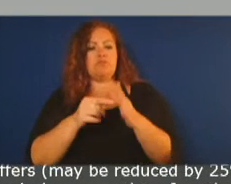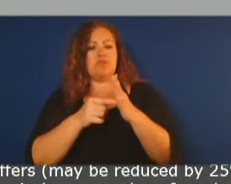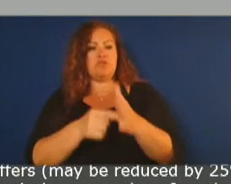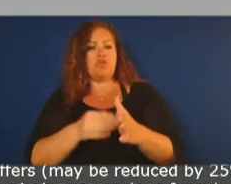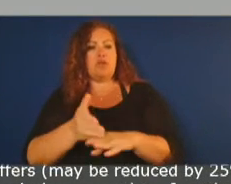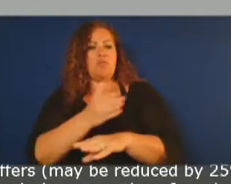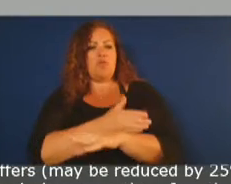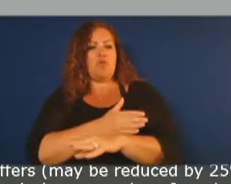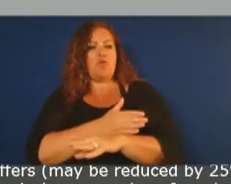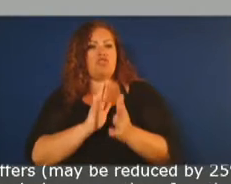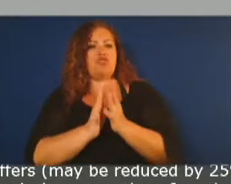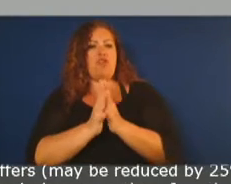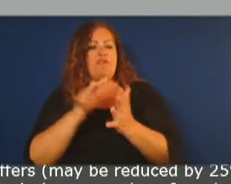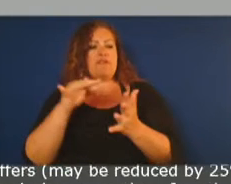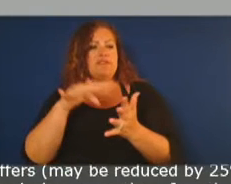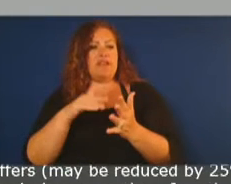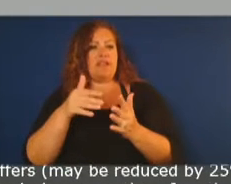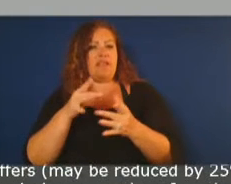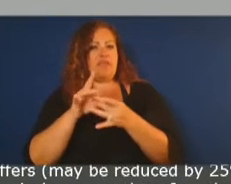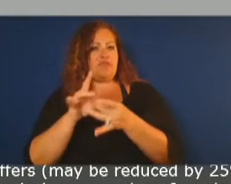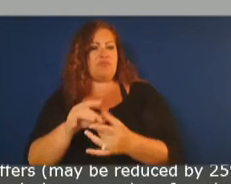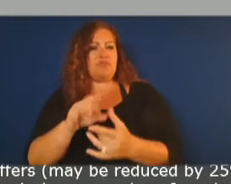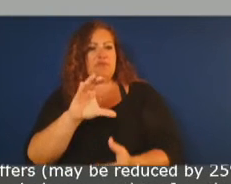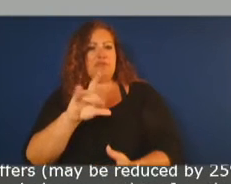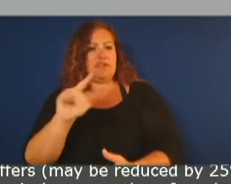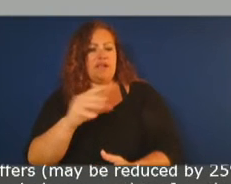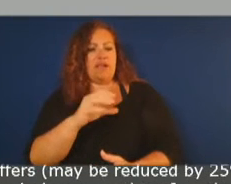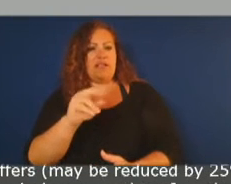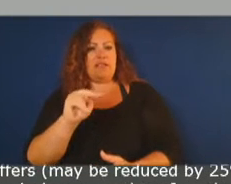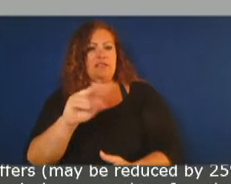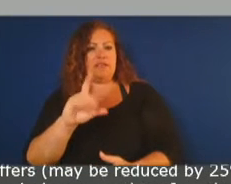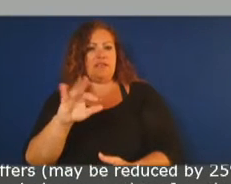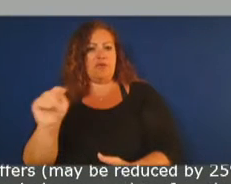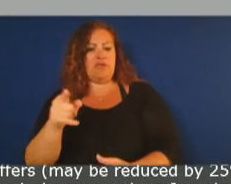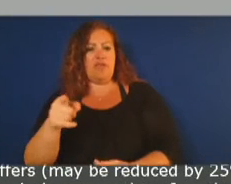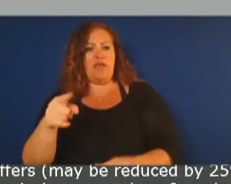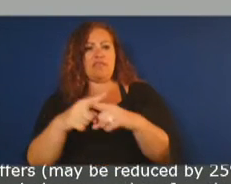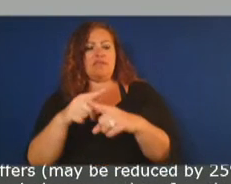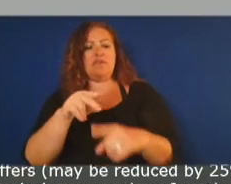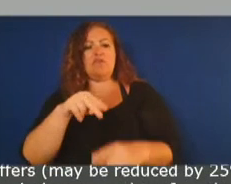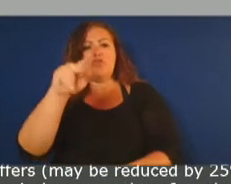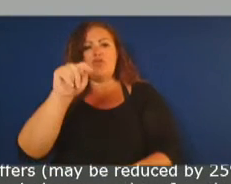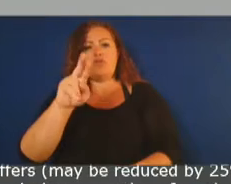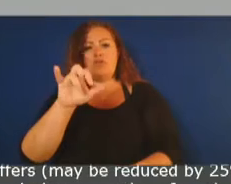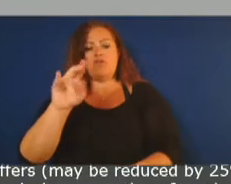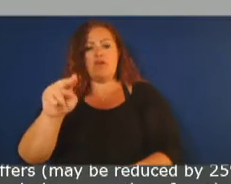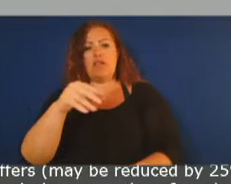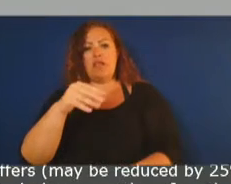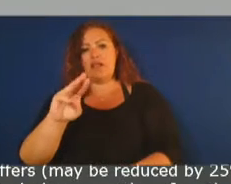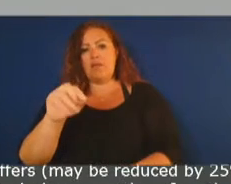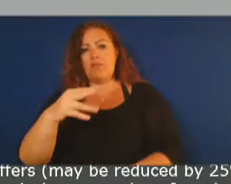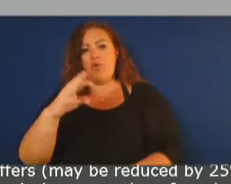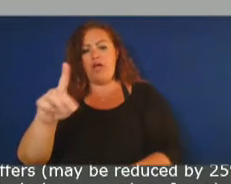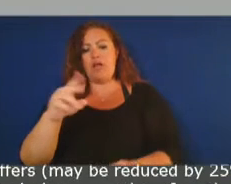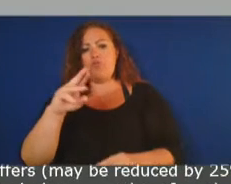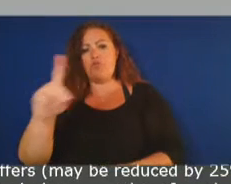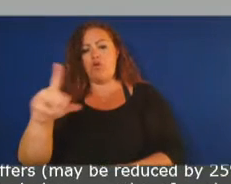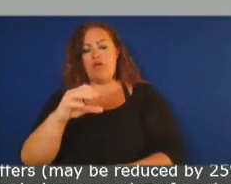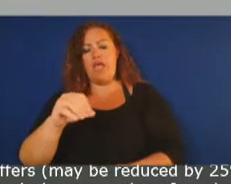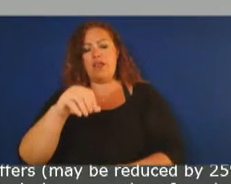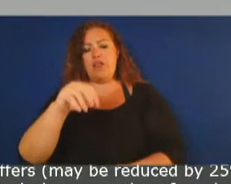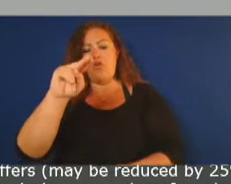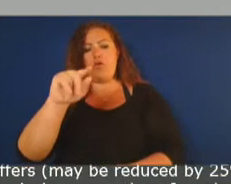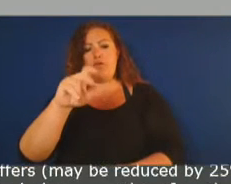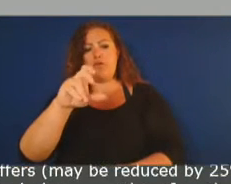study uh through coordination with C NCD at the intersection of North Trion and Morhead Road and at the intersection of North Tron and the